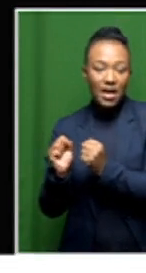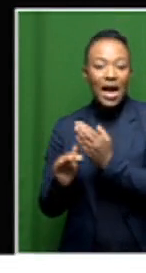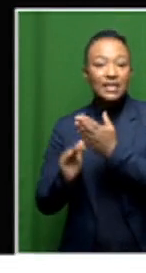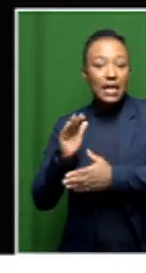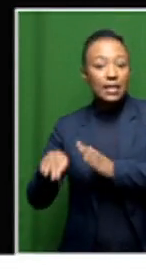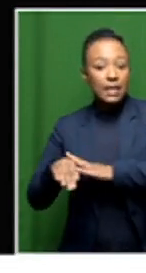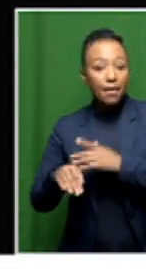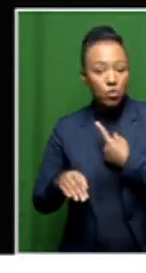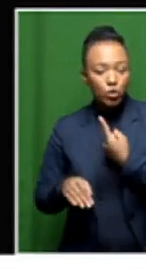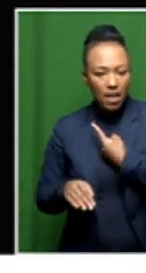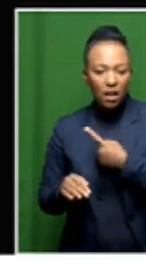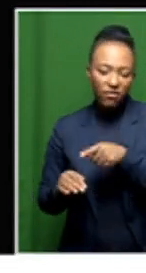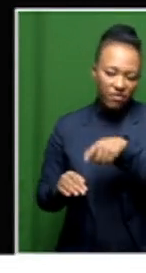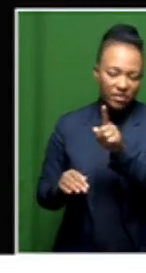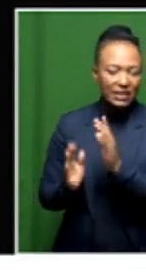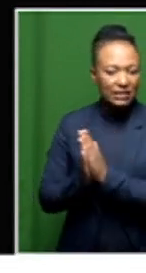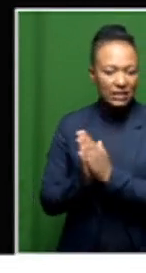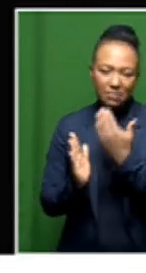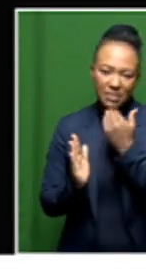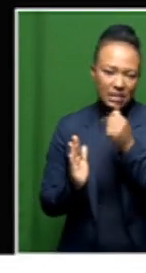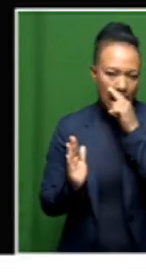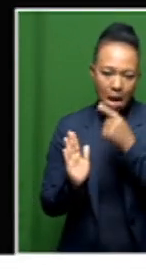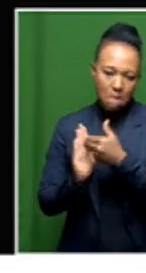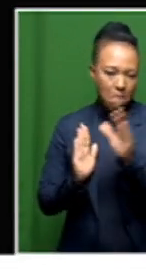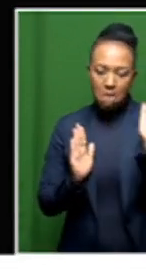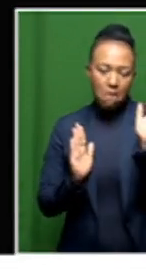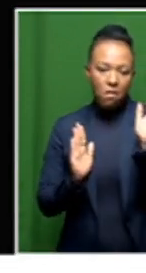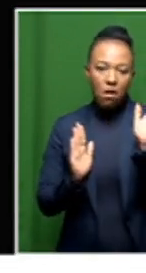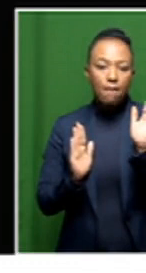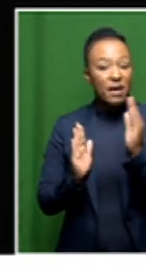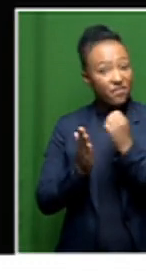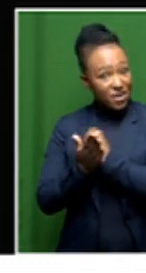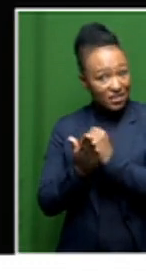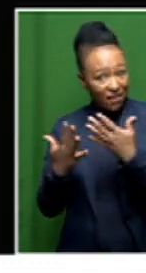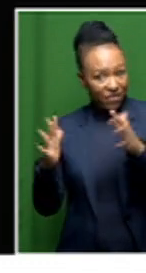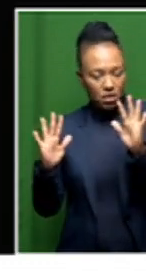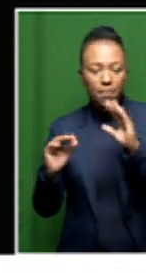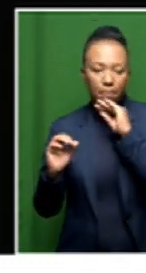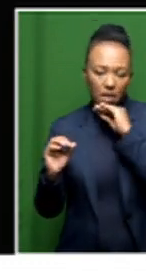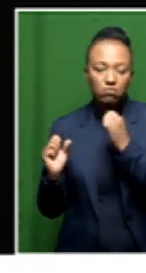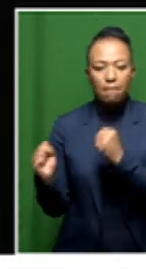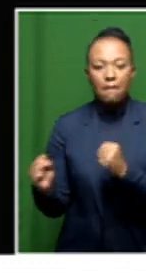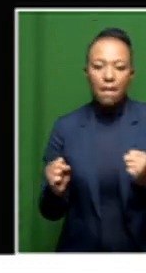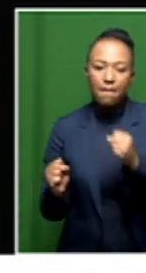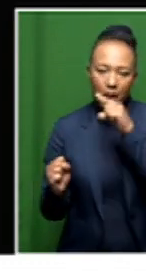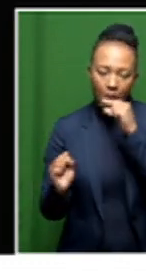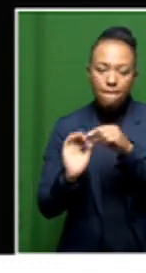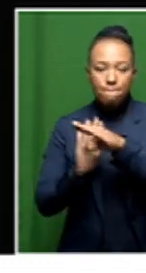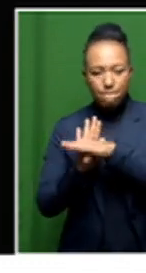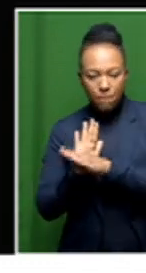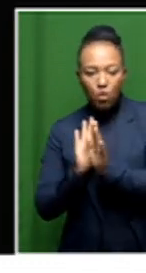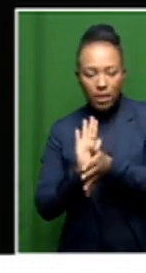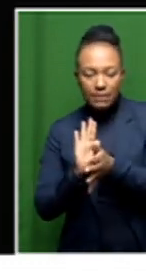yourself. So once registered, always registered. The only important element would be